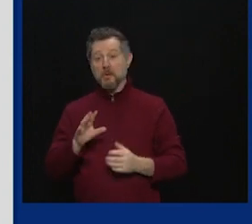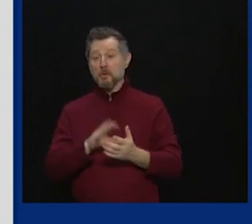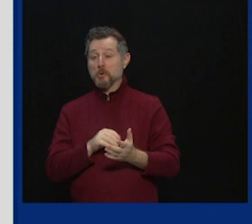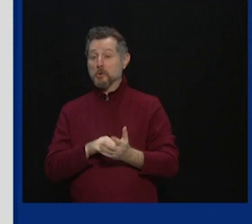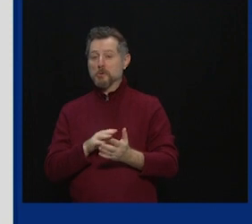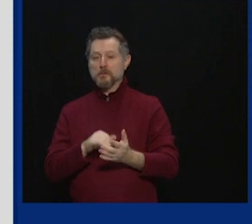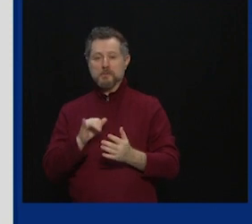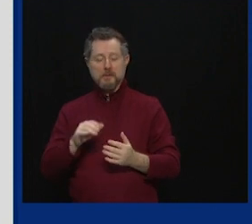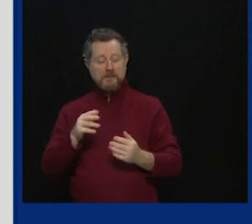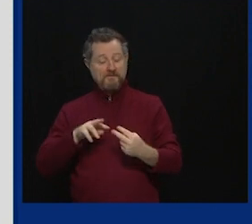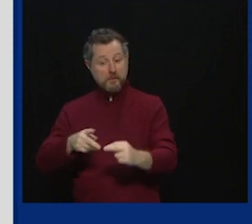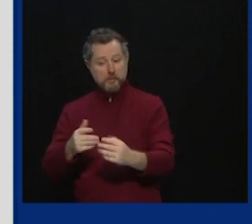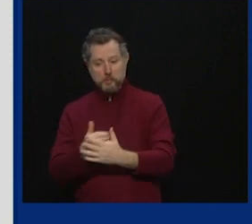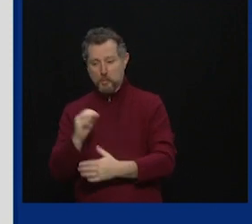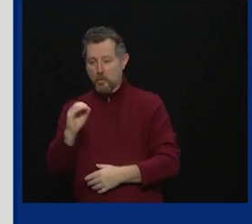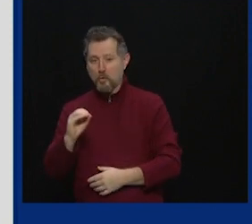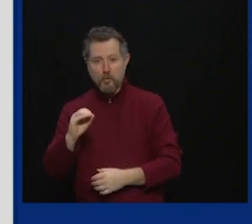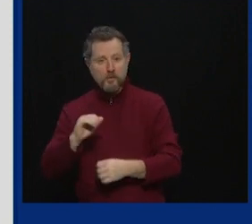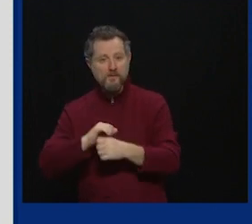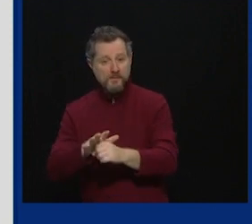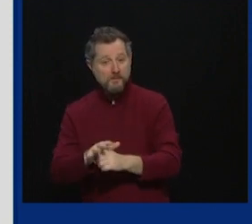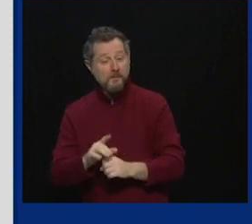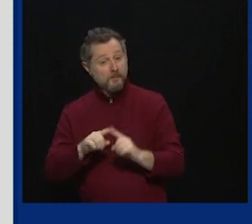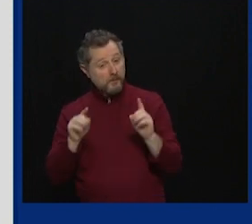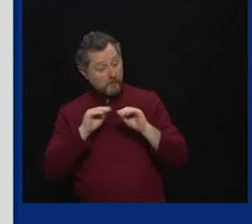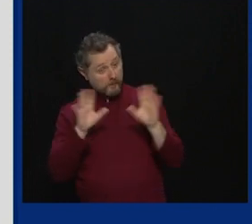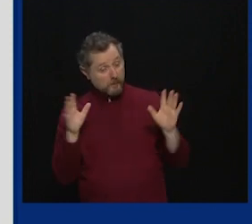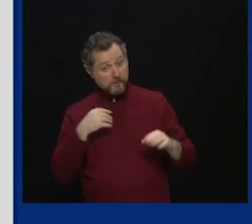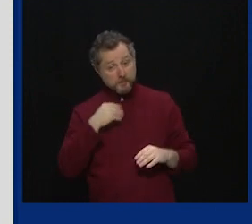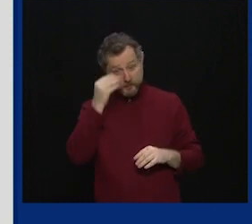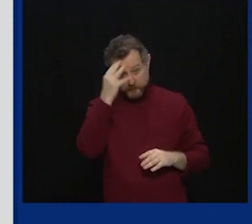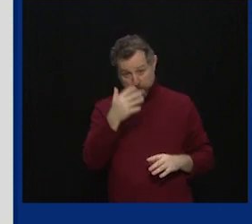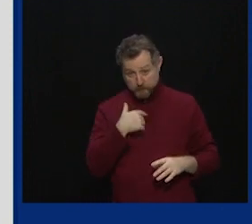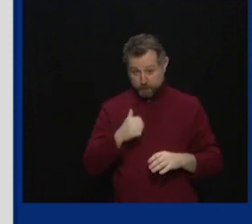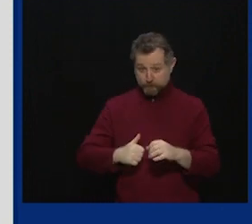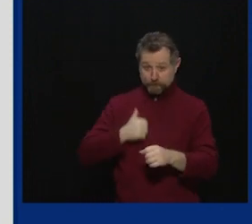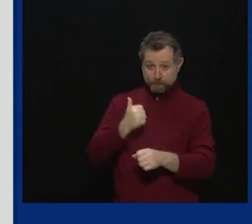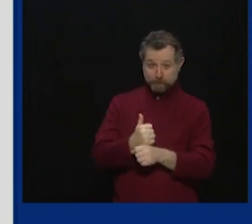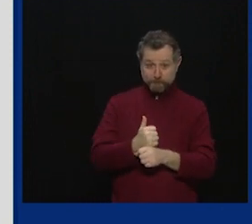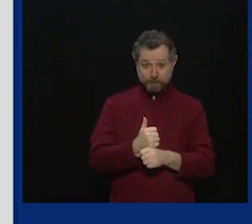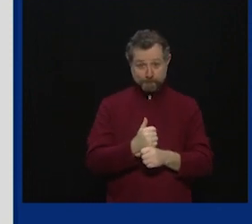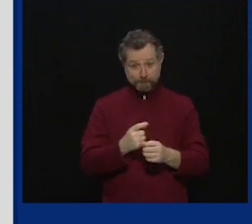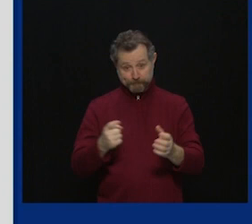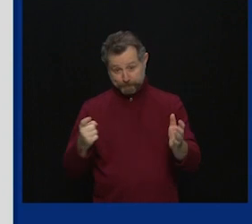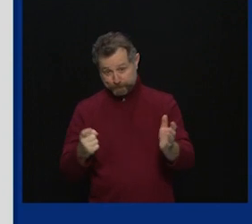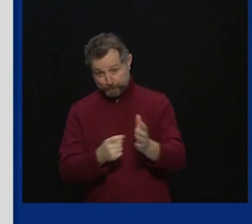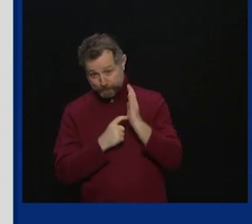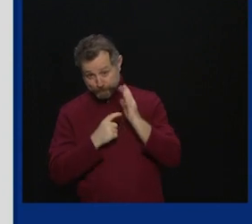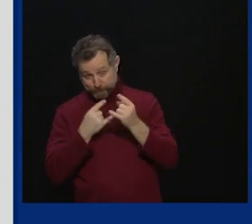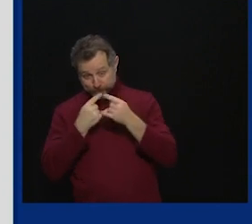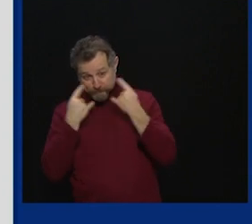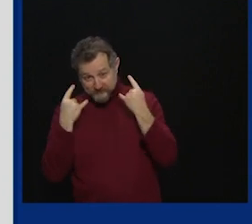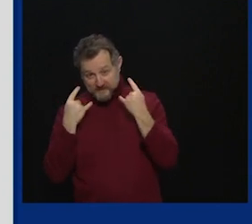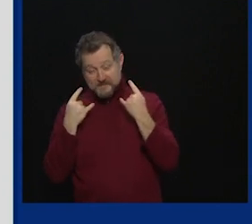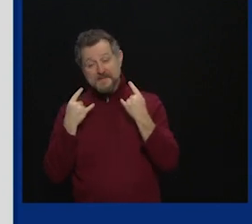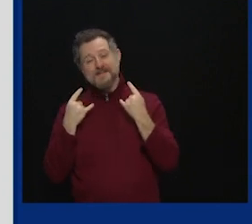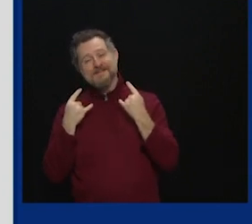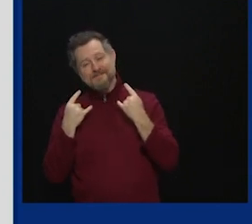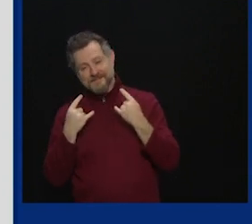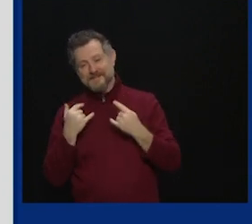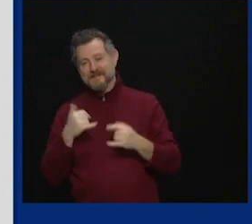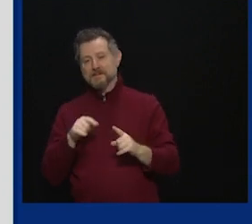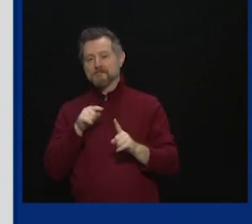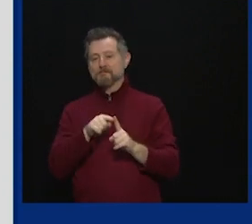want to be crystal clear that the reasons we institute our mask mandate, this is more of a side issue. You saw the 3 metrics that I